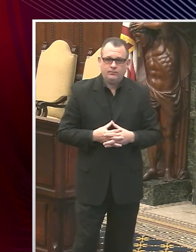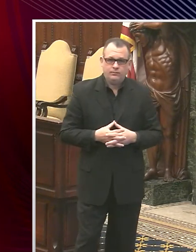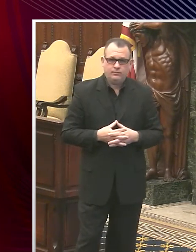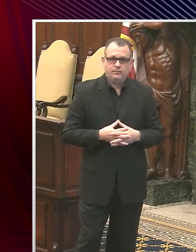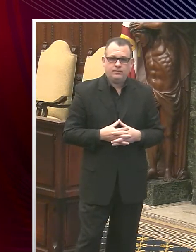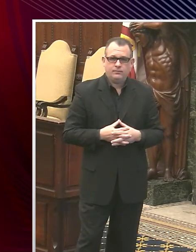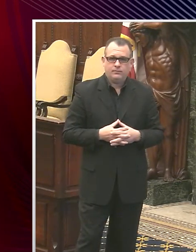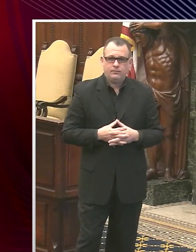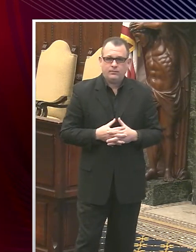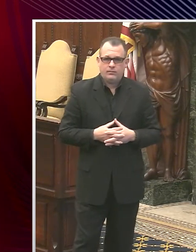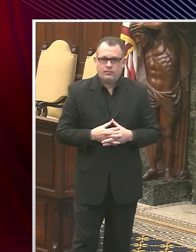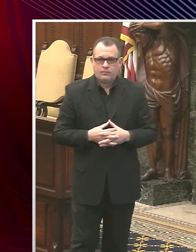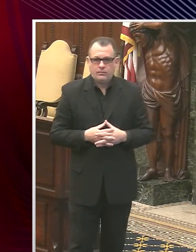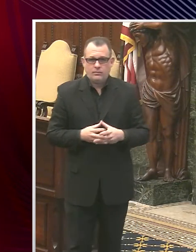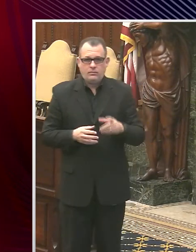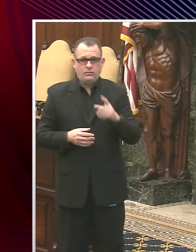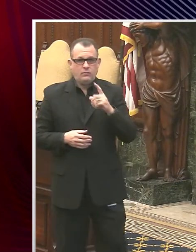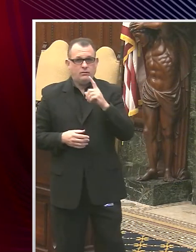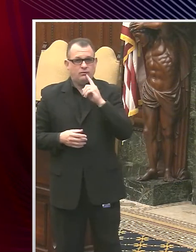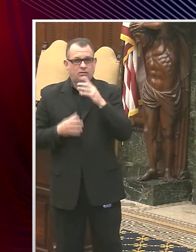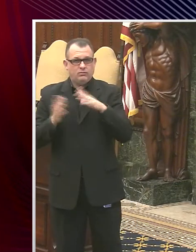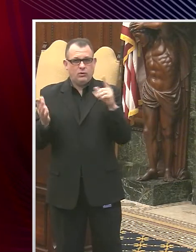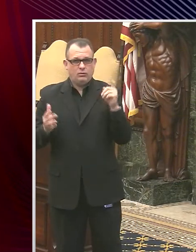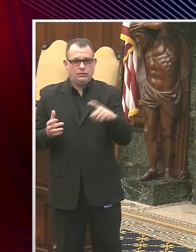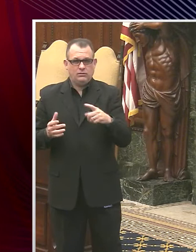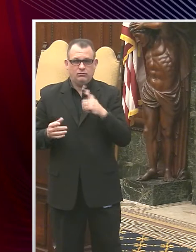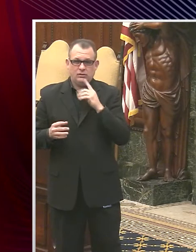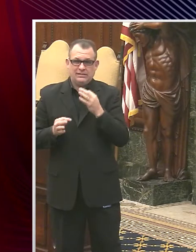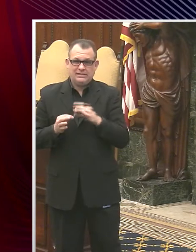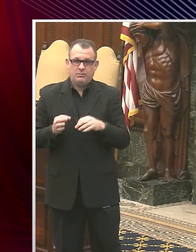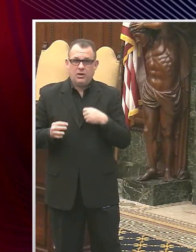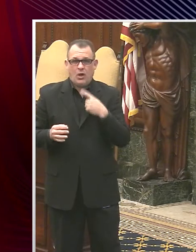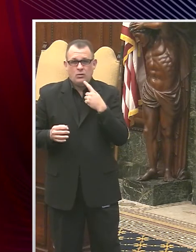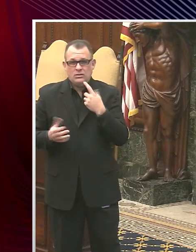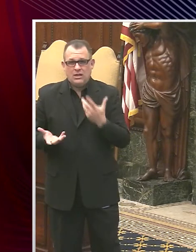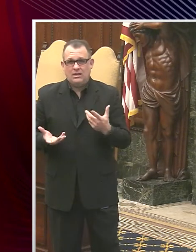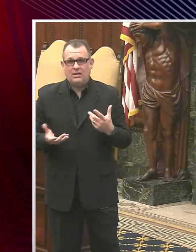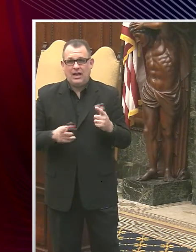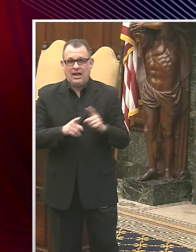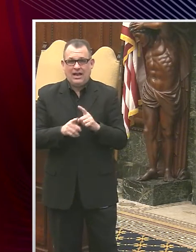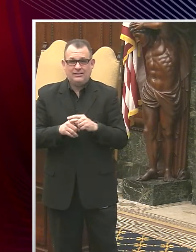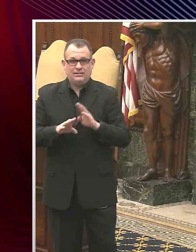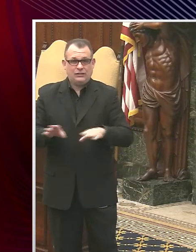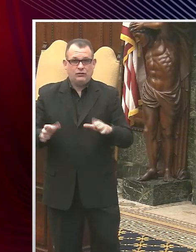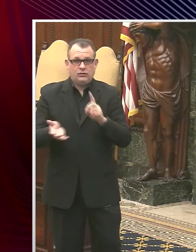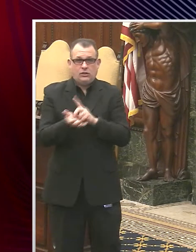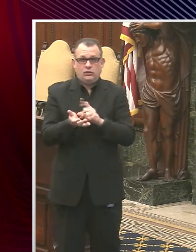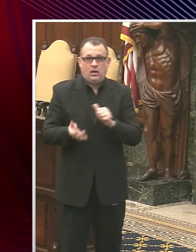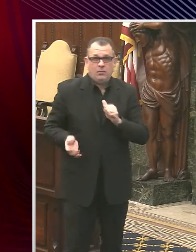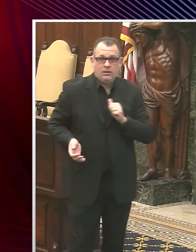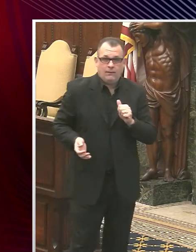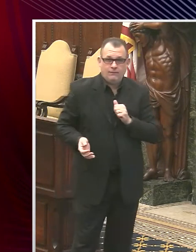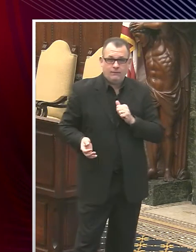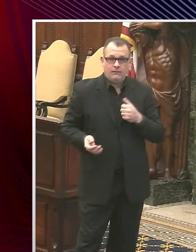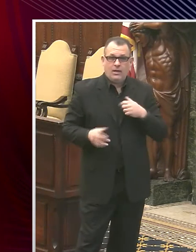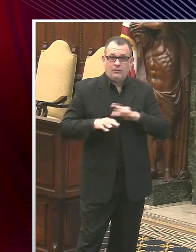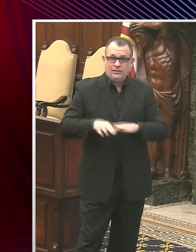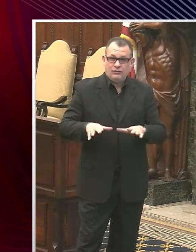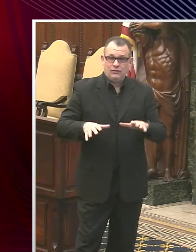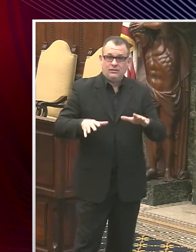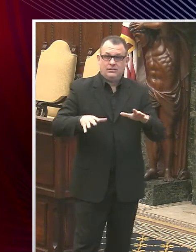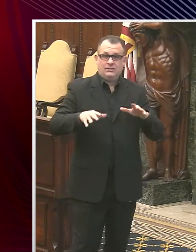Geez, those are pretty broad questions. I think I would just simply say that, as a pediatrician, and that I want our kids educated. I want them to be back in school